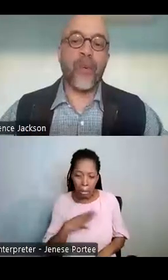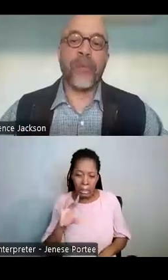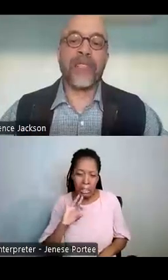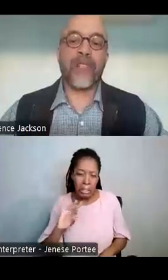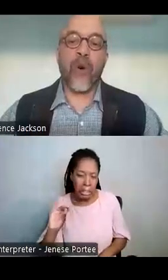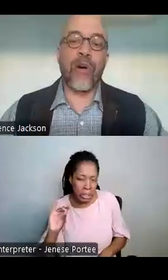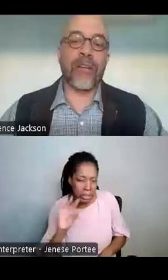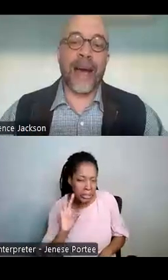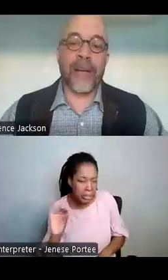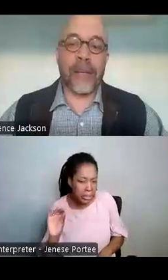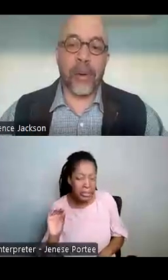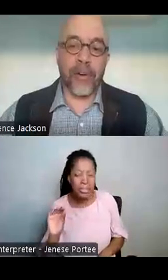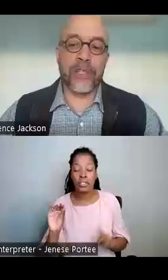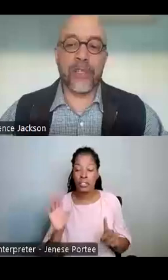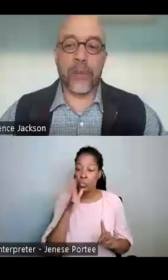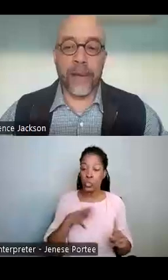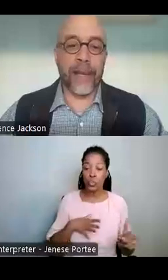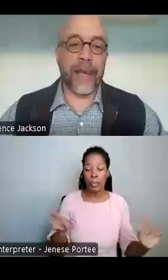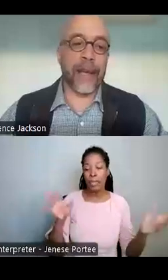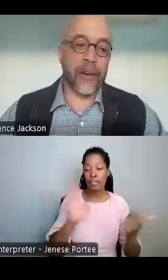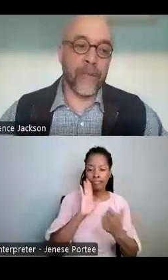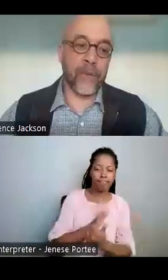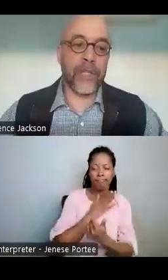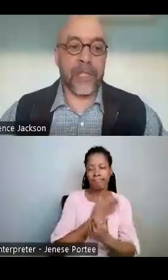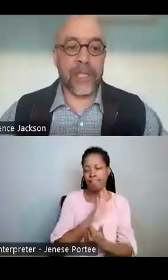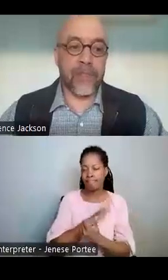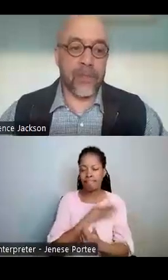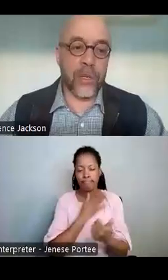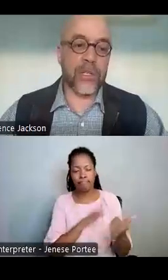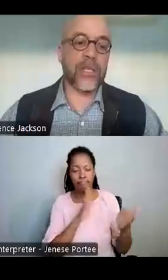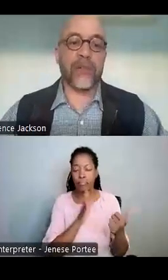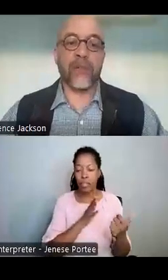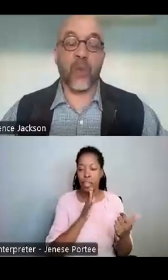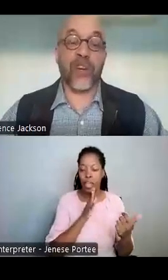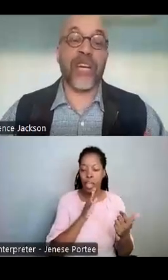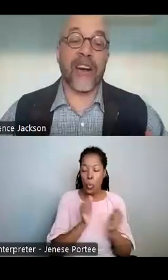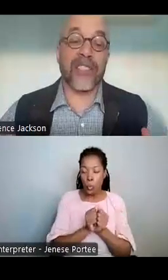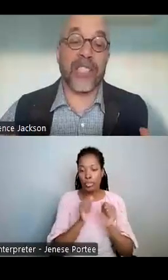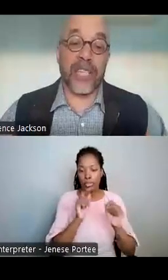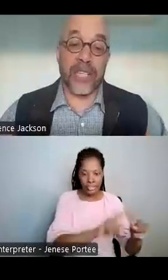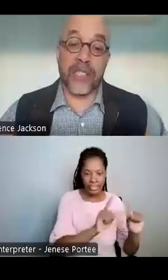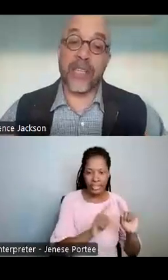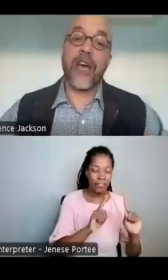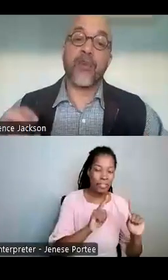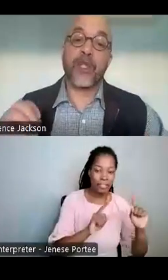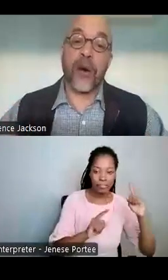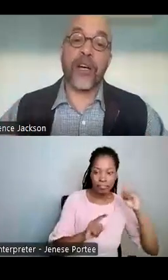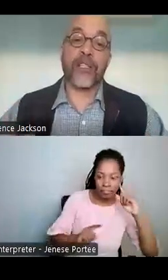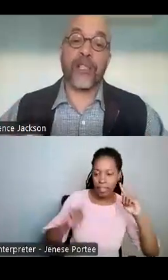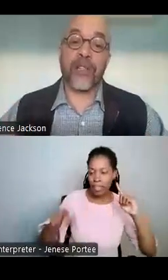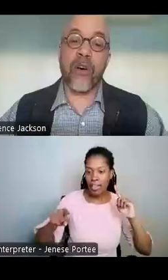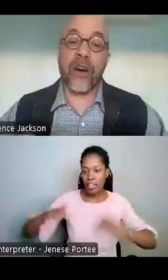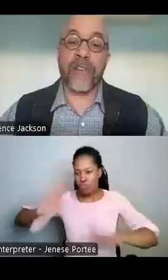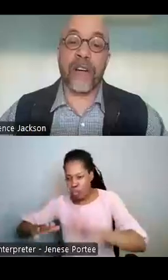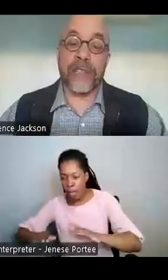The women squalled out a burden to the playing at intervals consisting of two notes, as the Negroes working in our cities respond